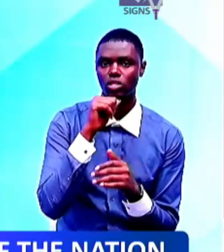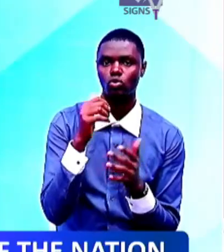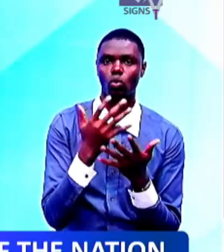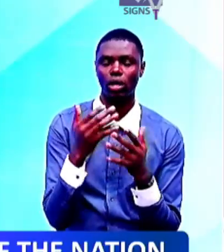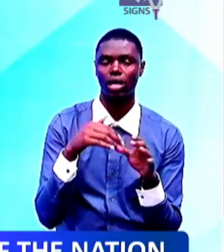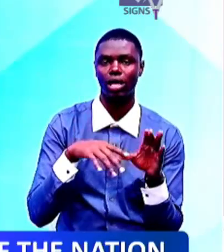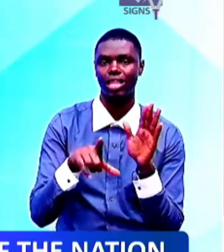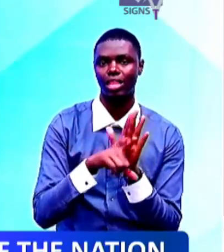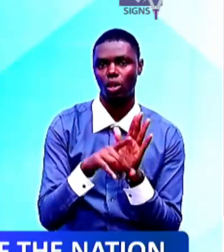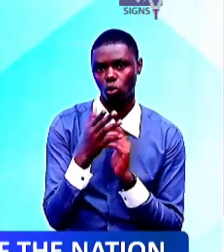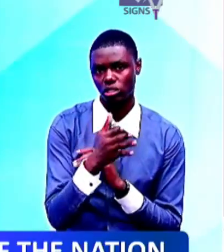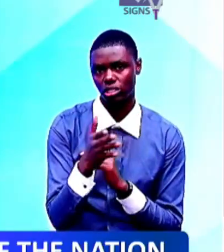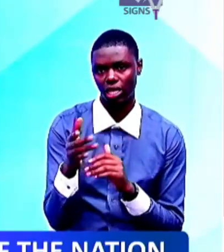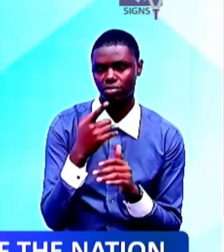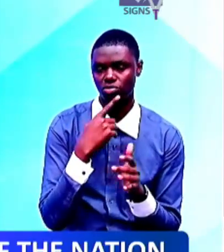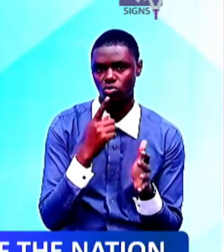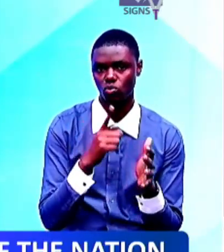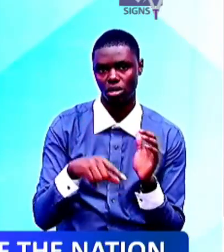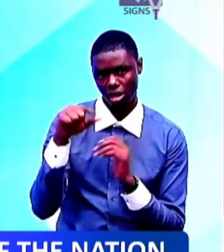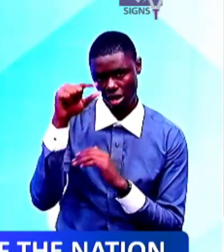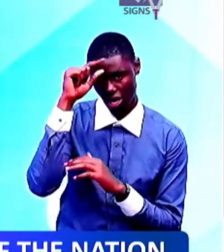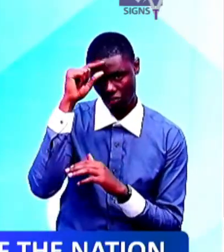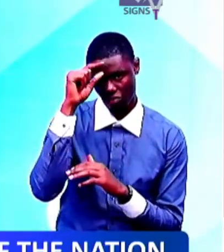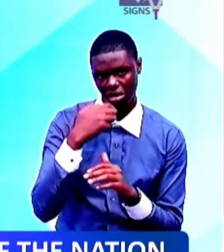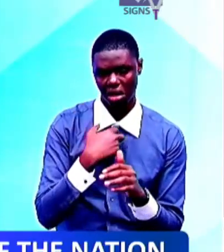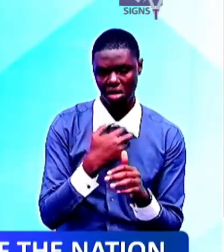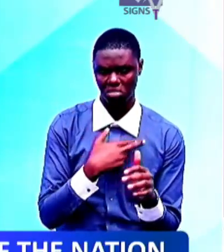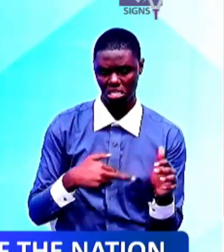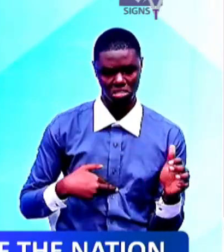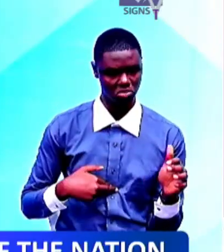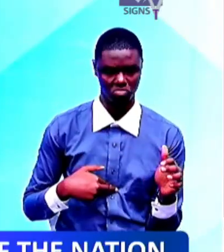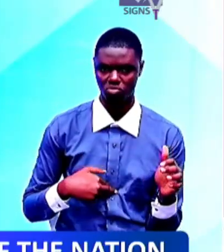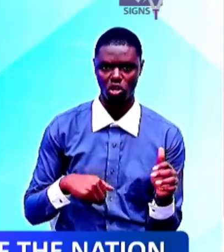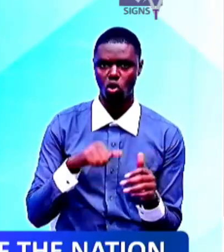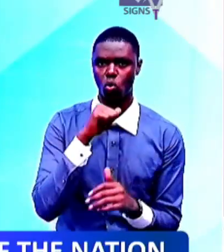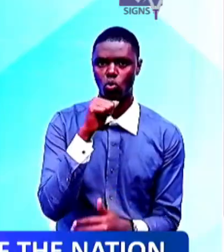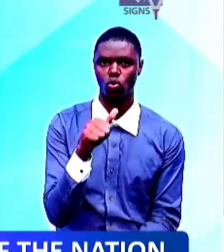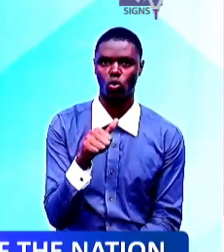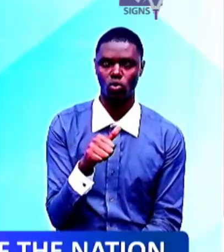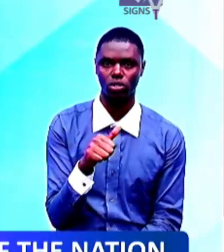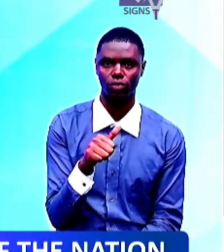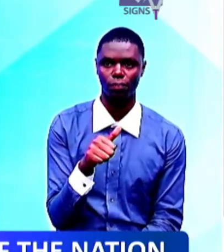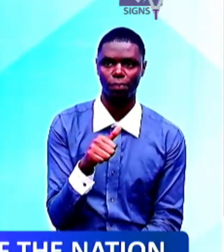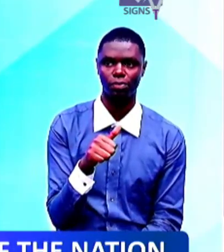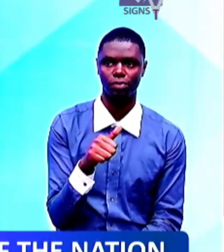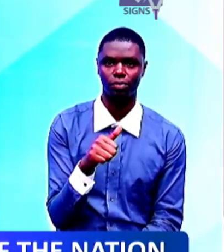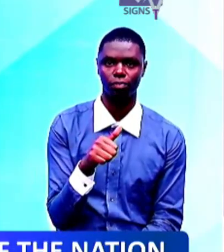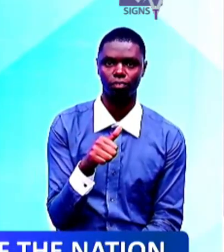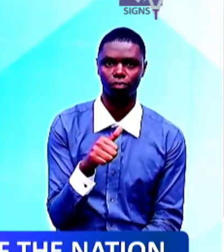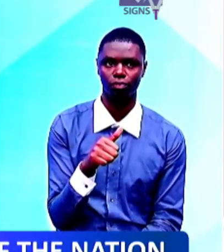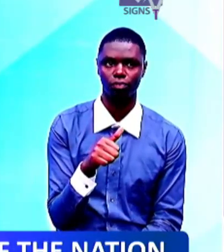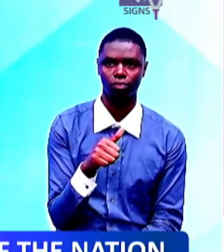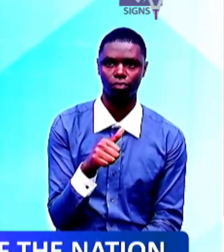the laws there where it says that government has a religion. We do not have a, we